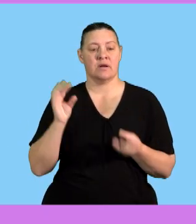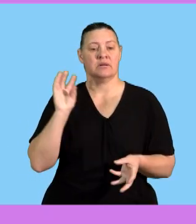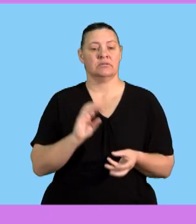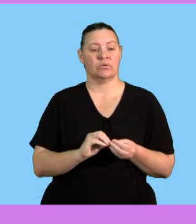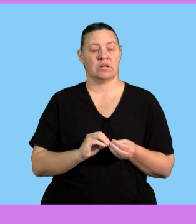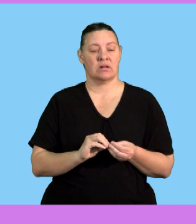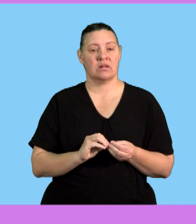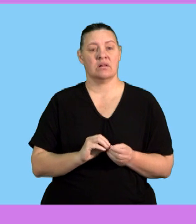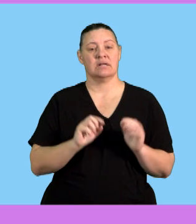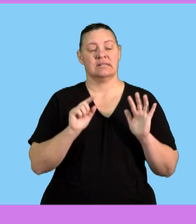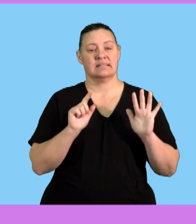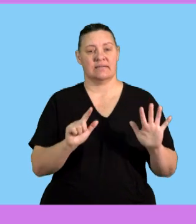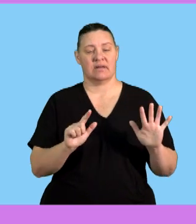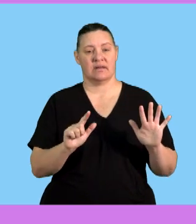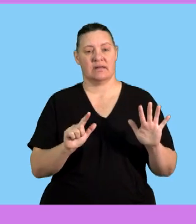total distance of